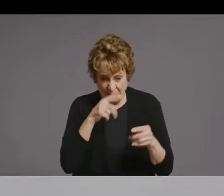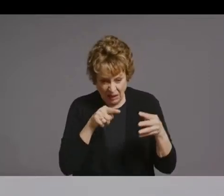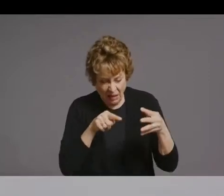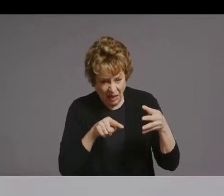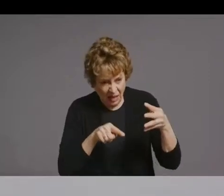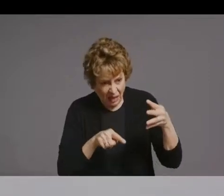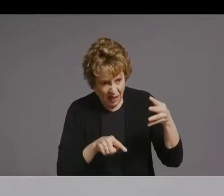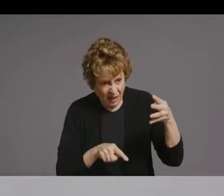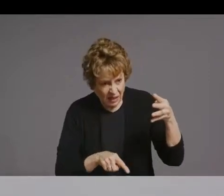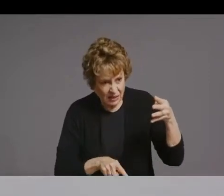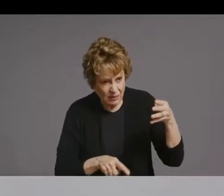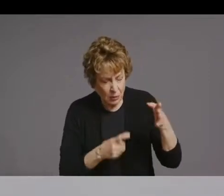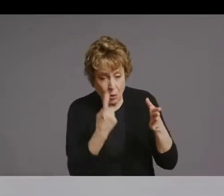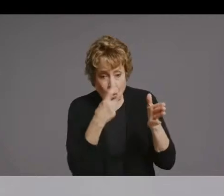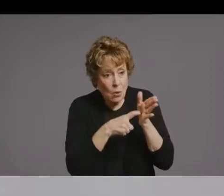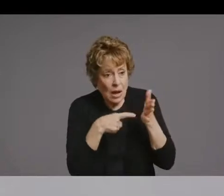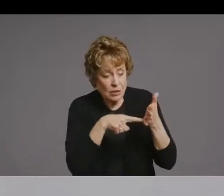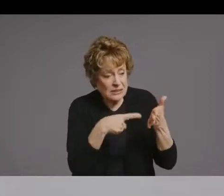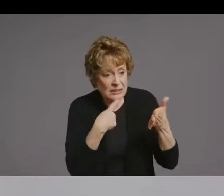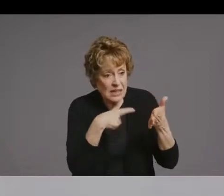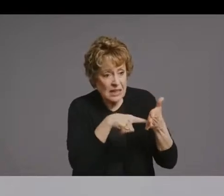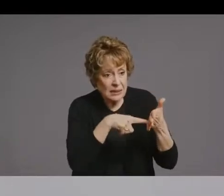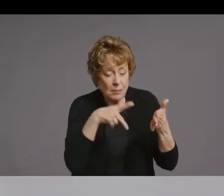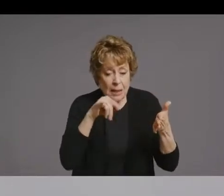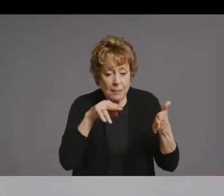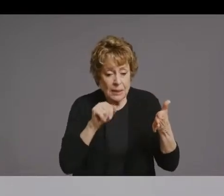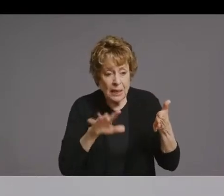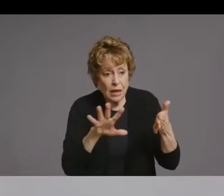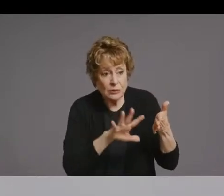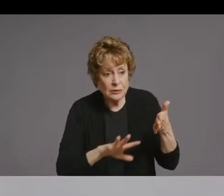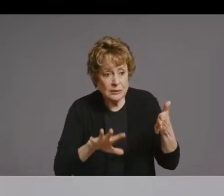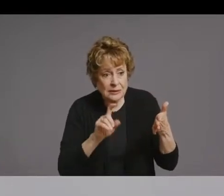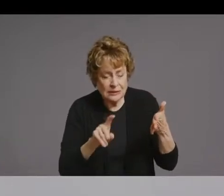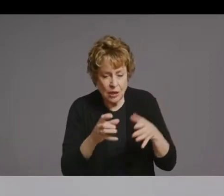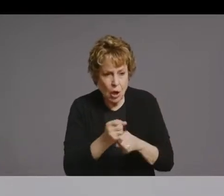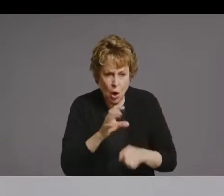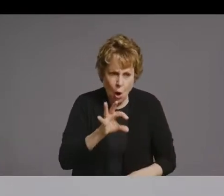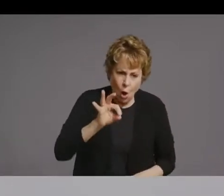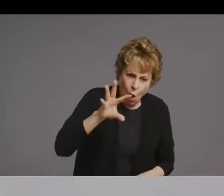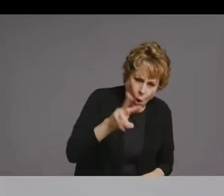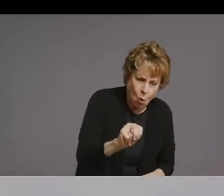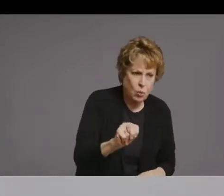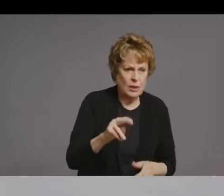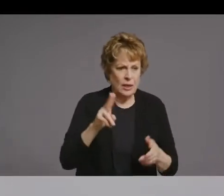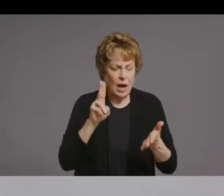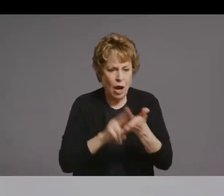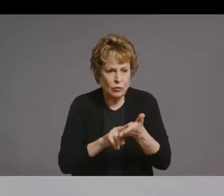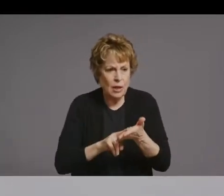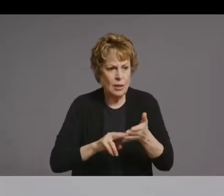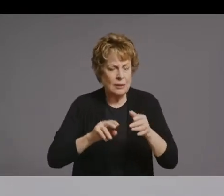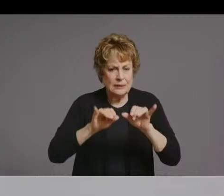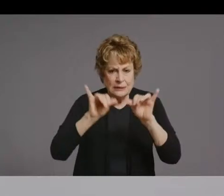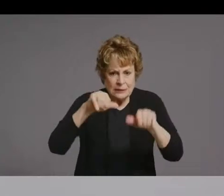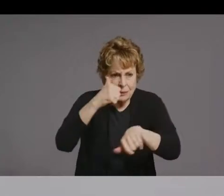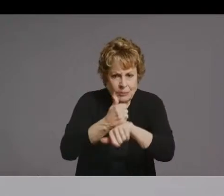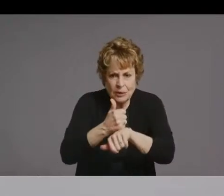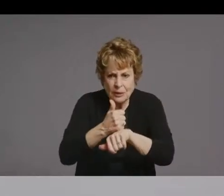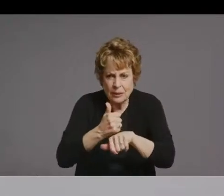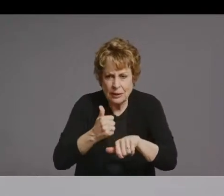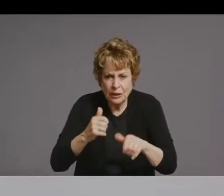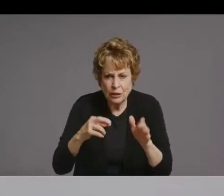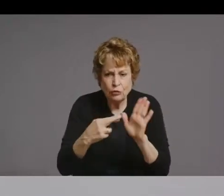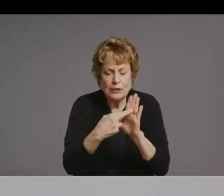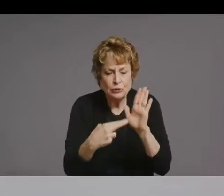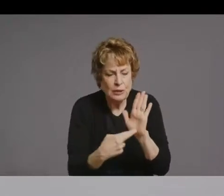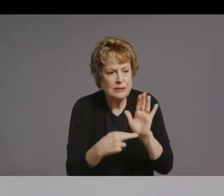at the requirements that says Pima County has to create its own registration system, and it can't utilize any system similar